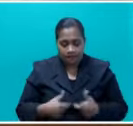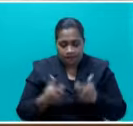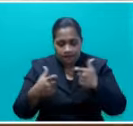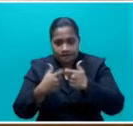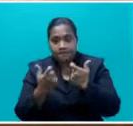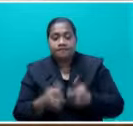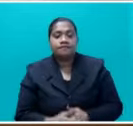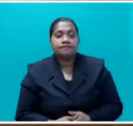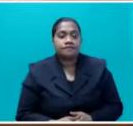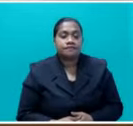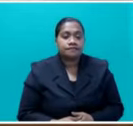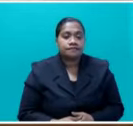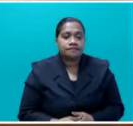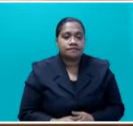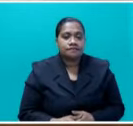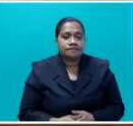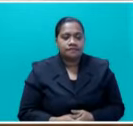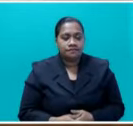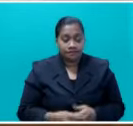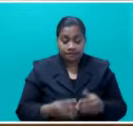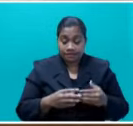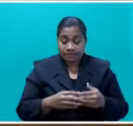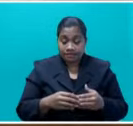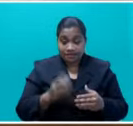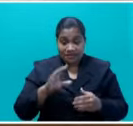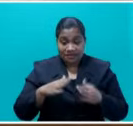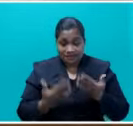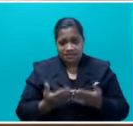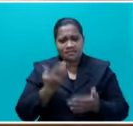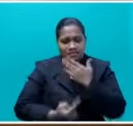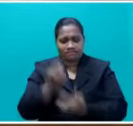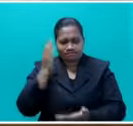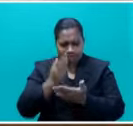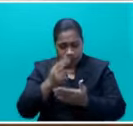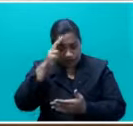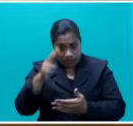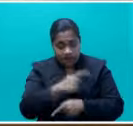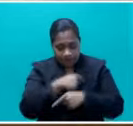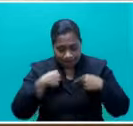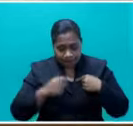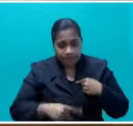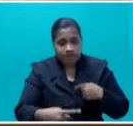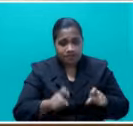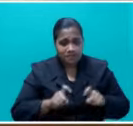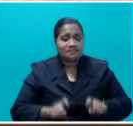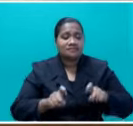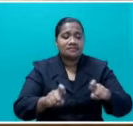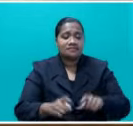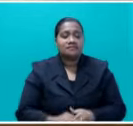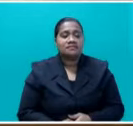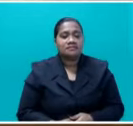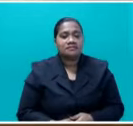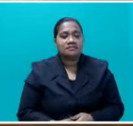on where we are headed as a region, and we will need to remain firmly on our horizon, I'm also pleased that